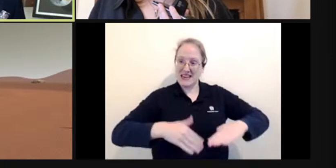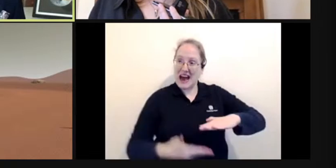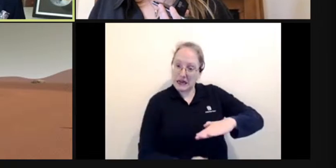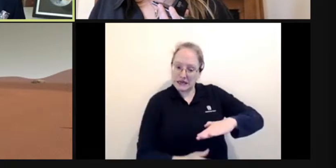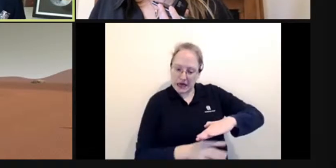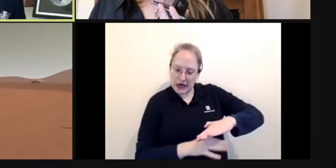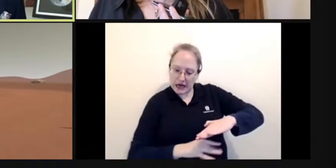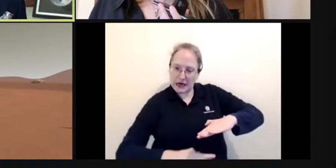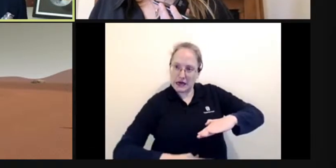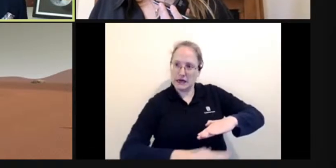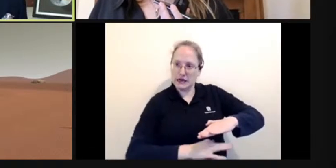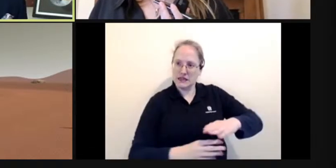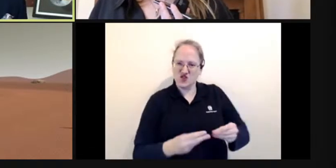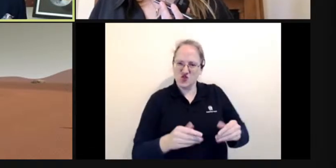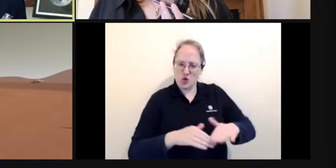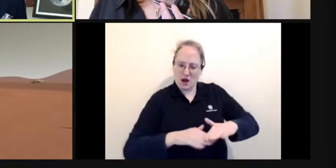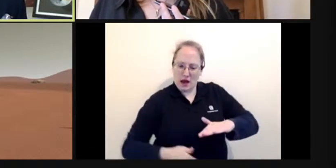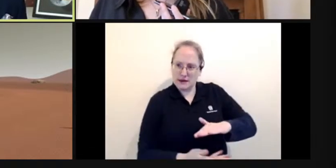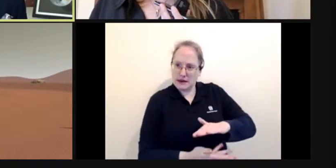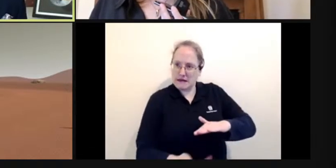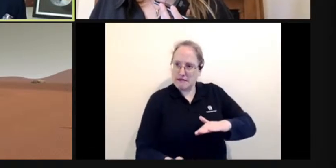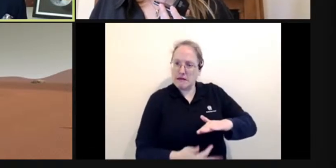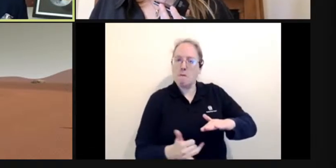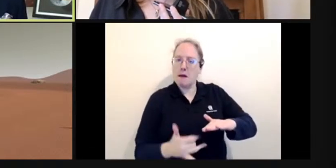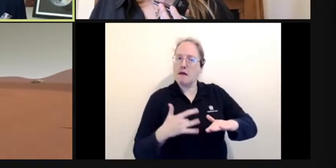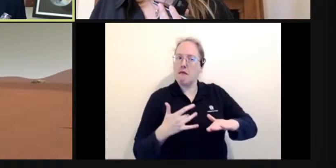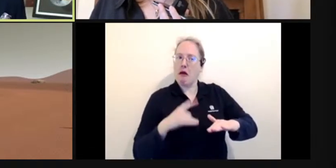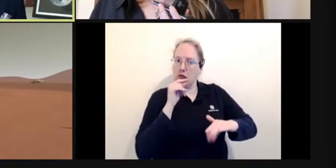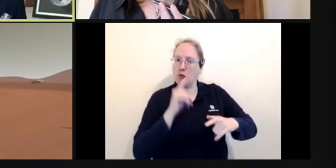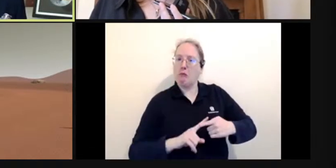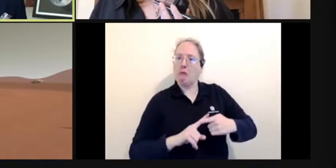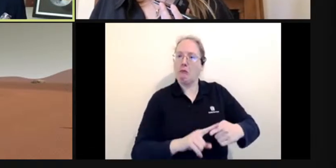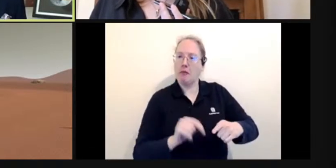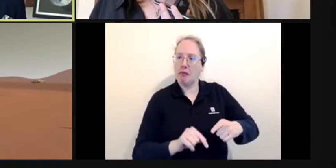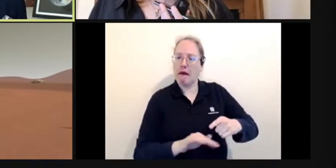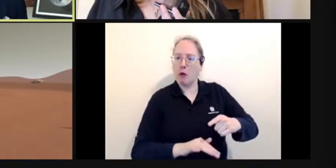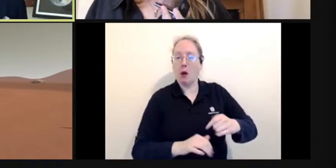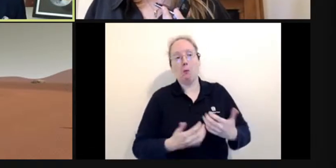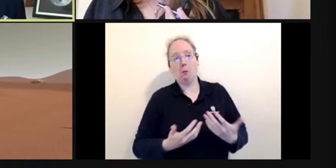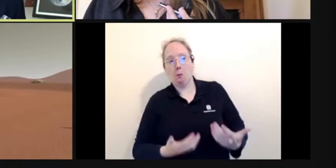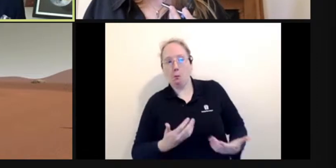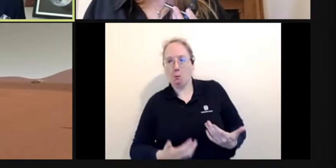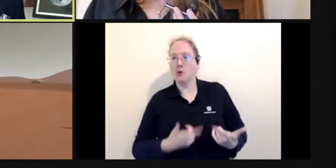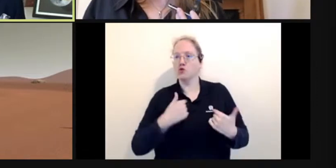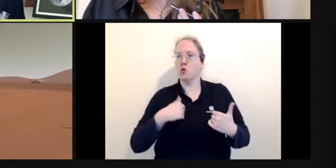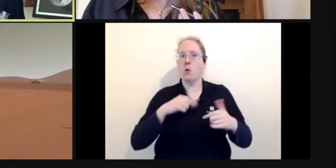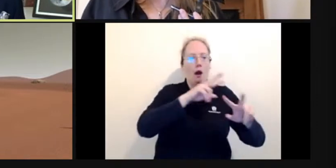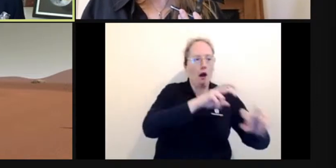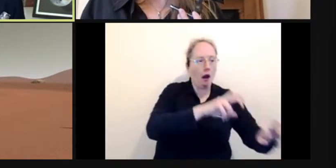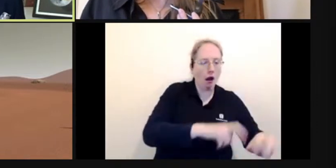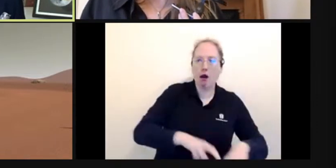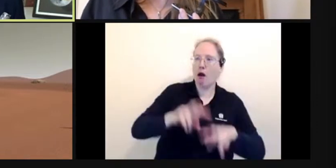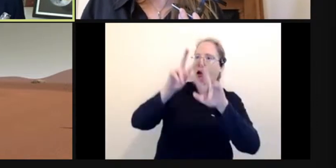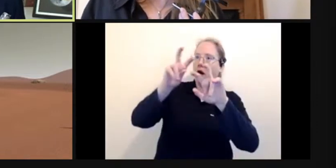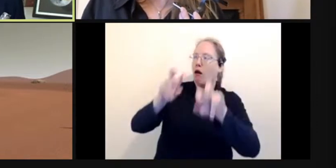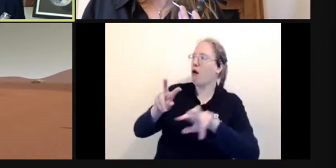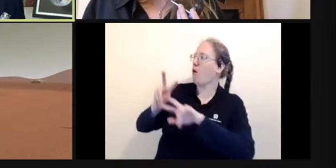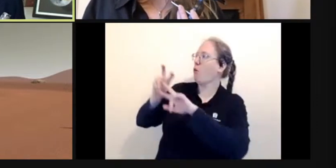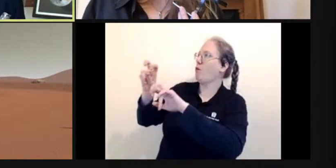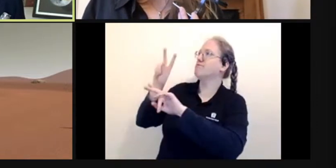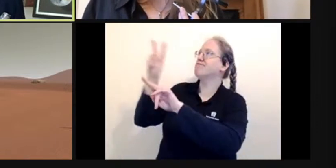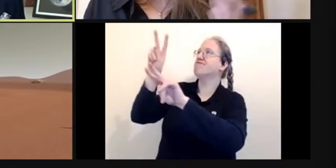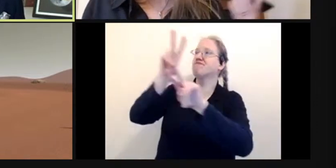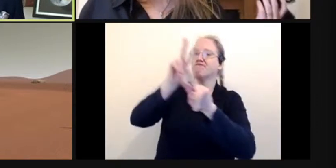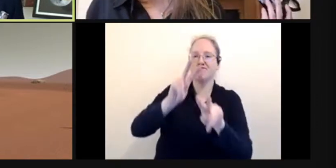still harbor life. So a lot of activity is underway to look for the places in our solar system where life may be